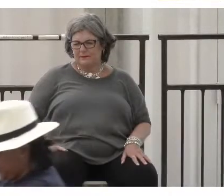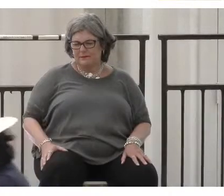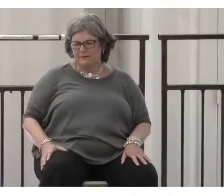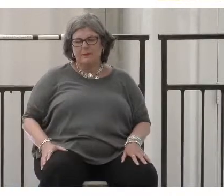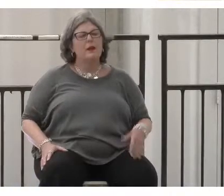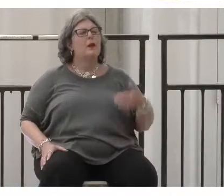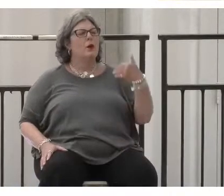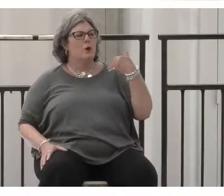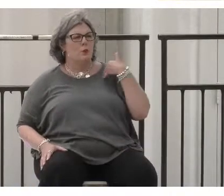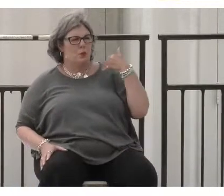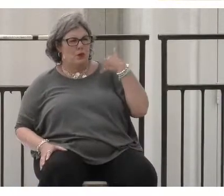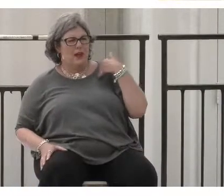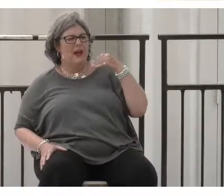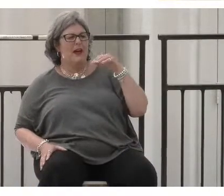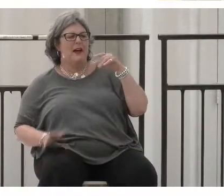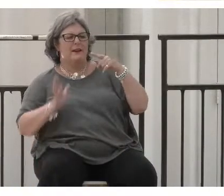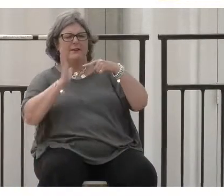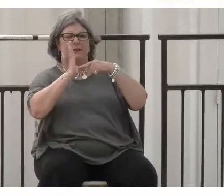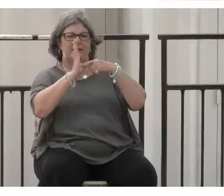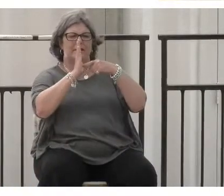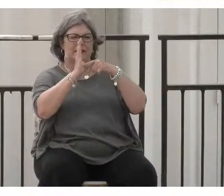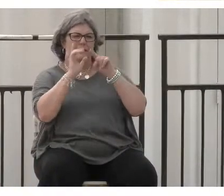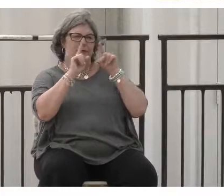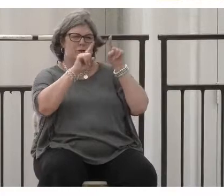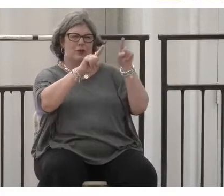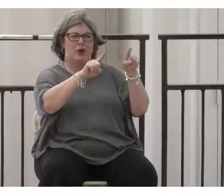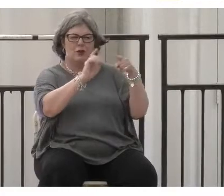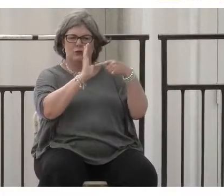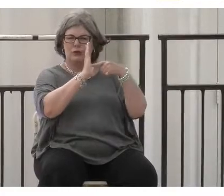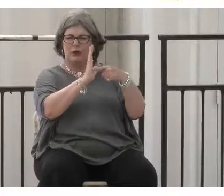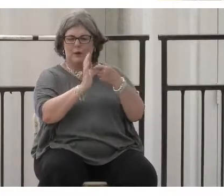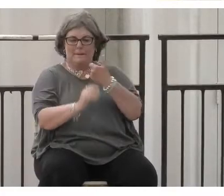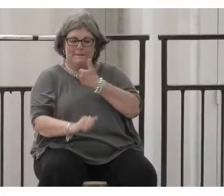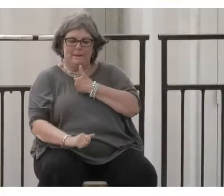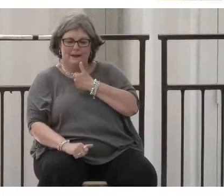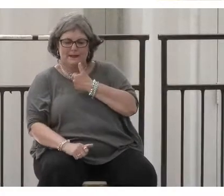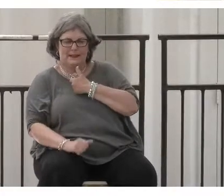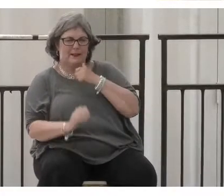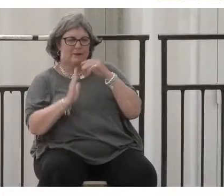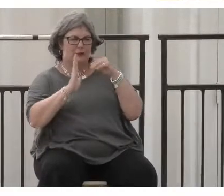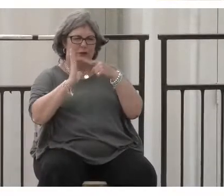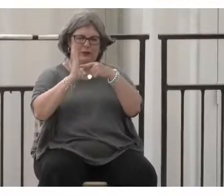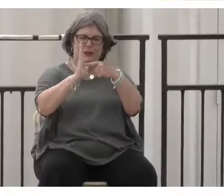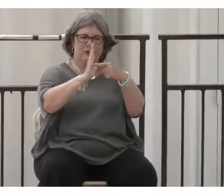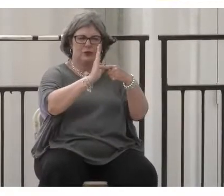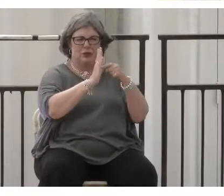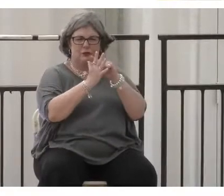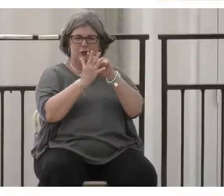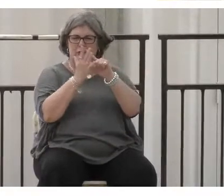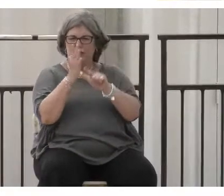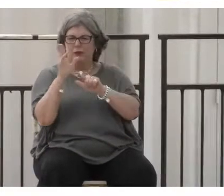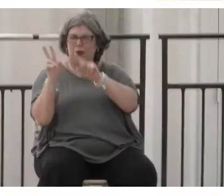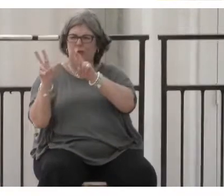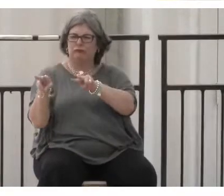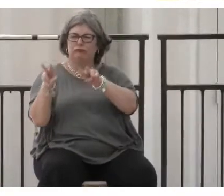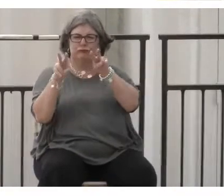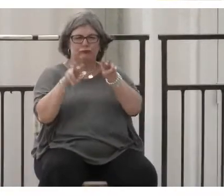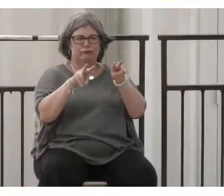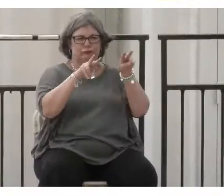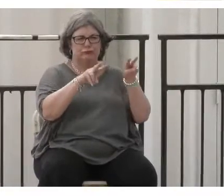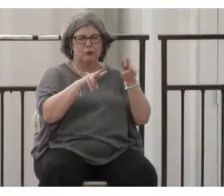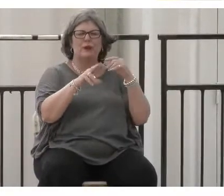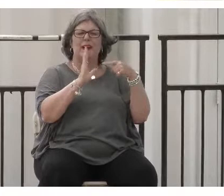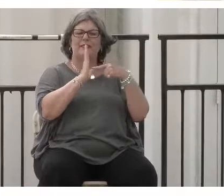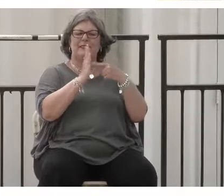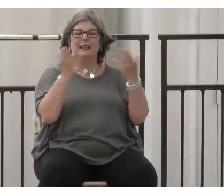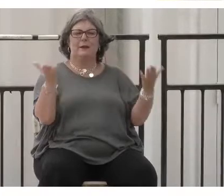model. So if you come there, either myself or our students can show you around and explain to you how it